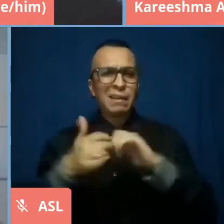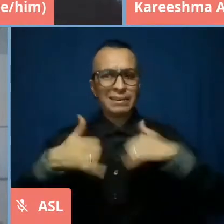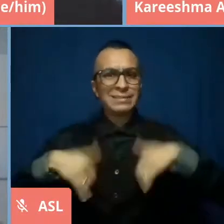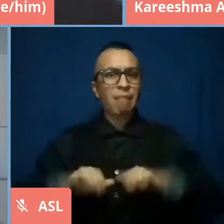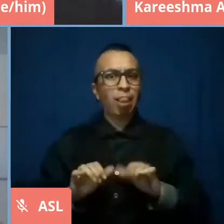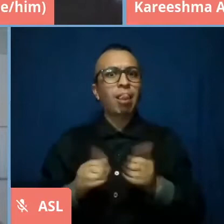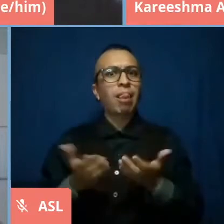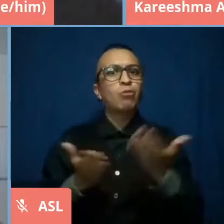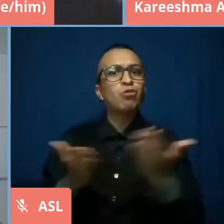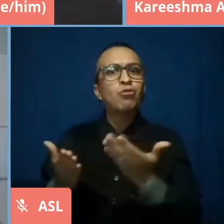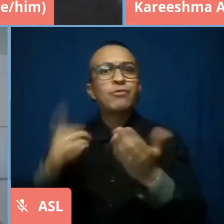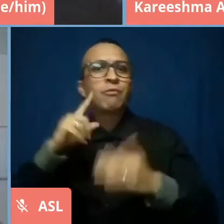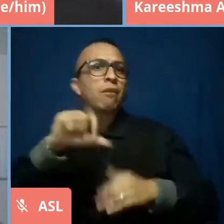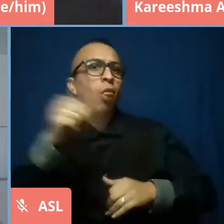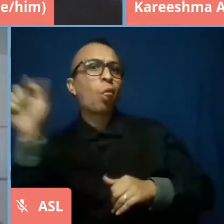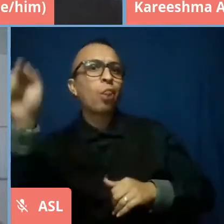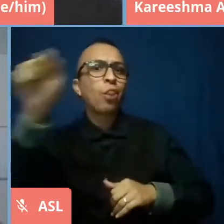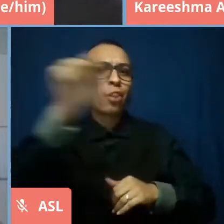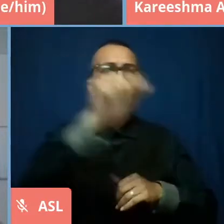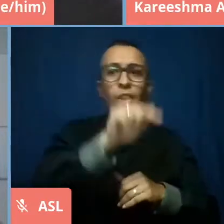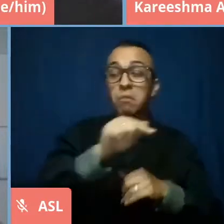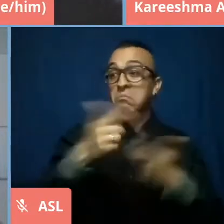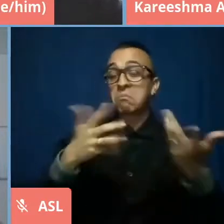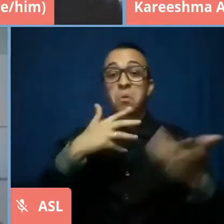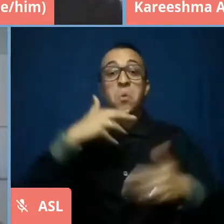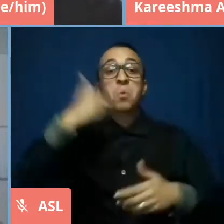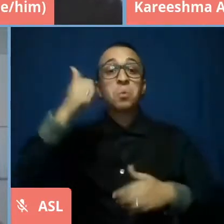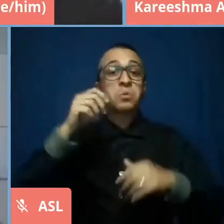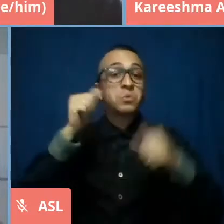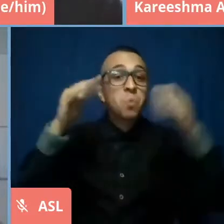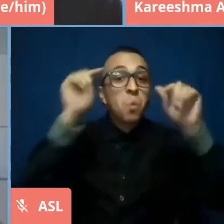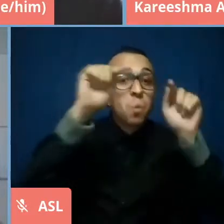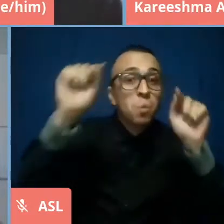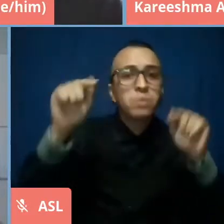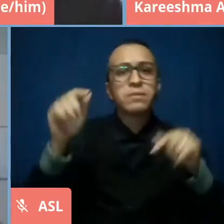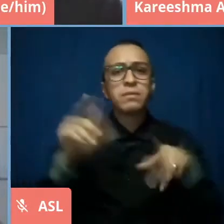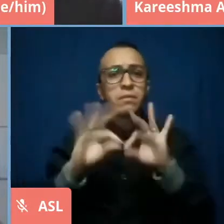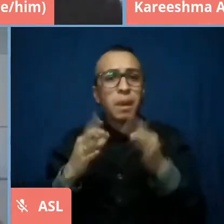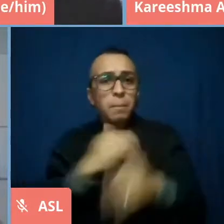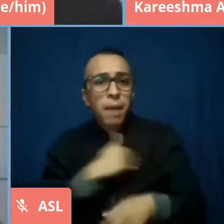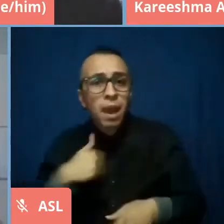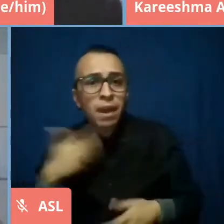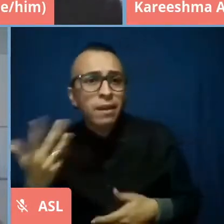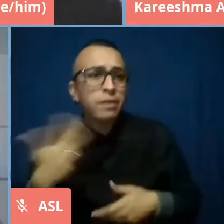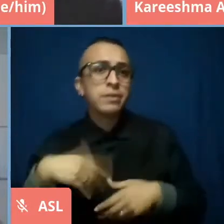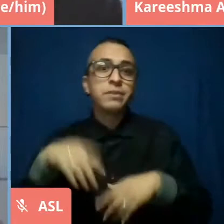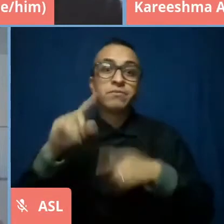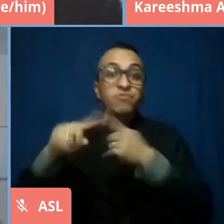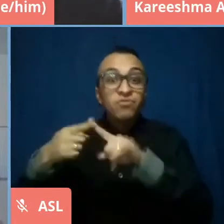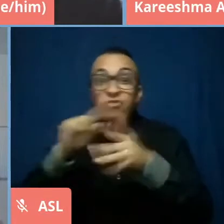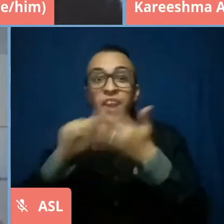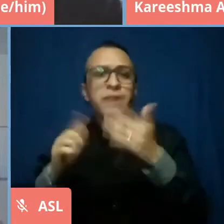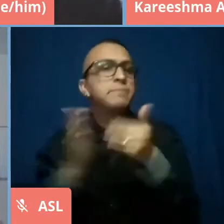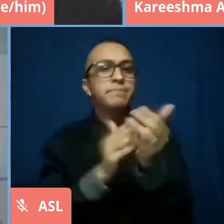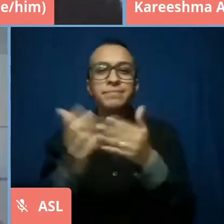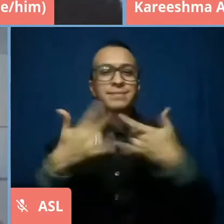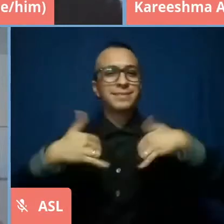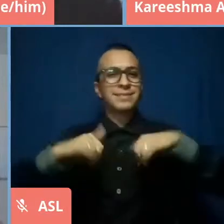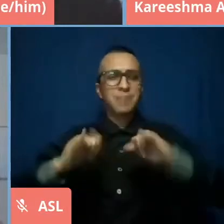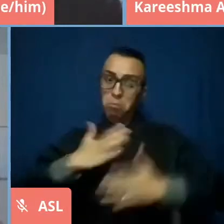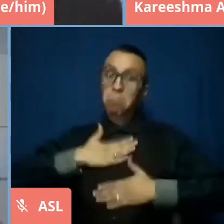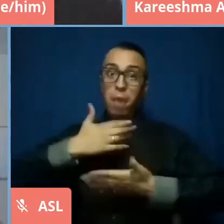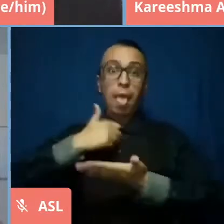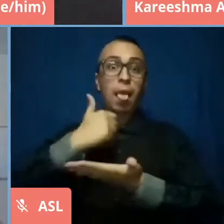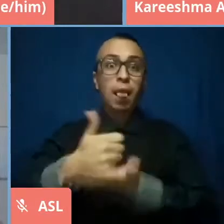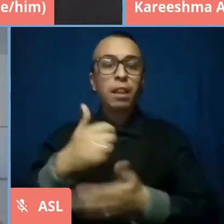other individuals, whether it's other older adults or family members or friends or whomever. So that was really striking for us and